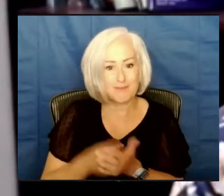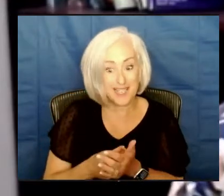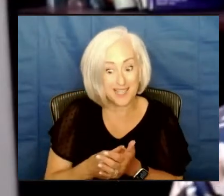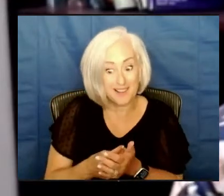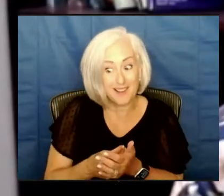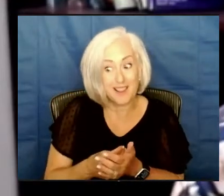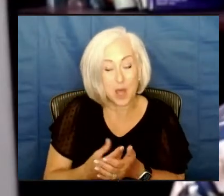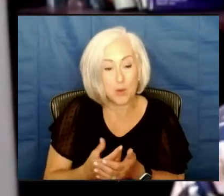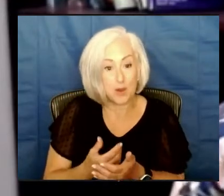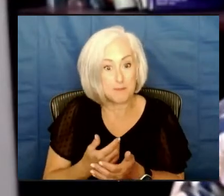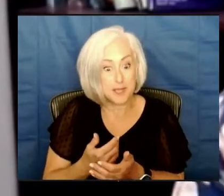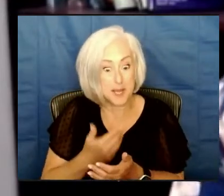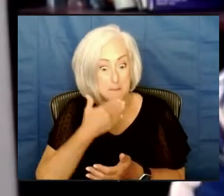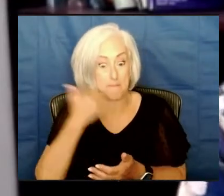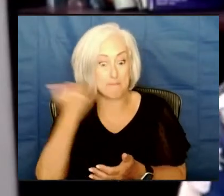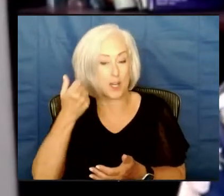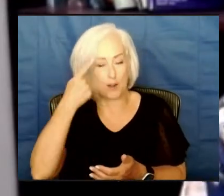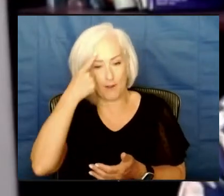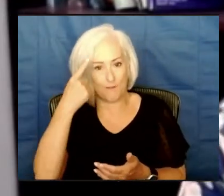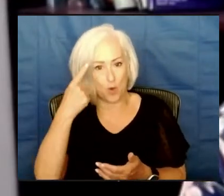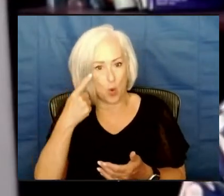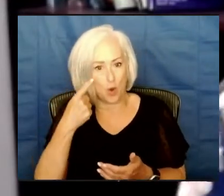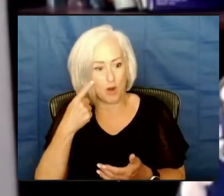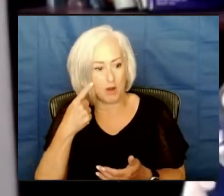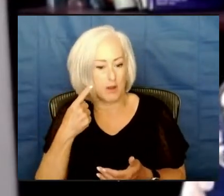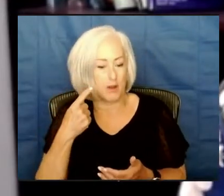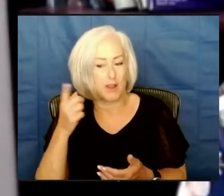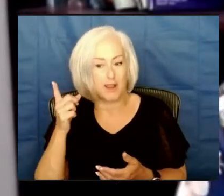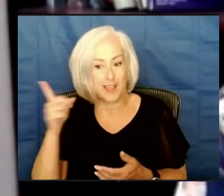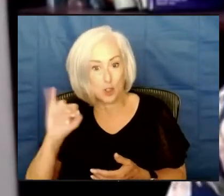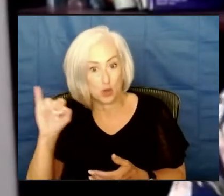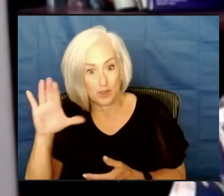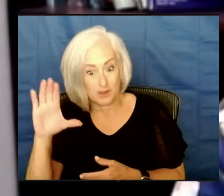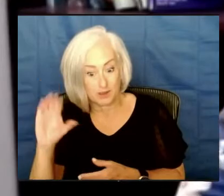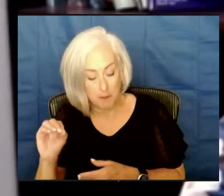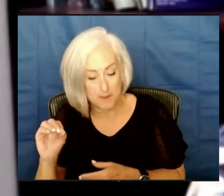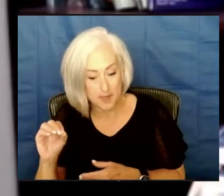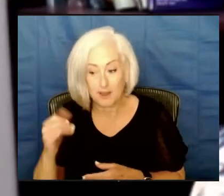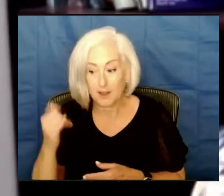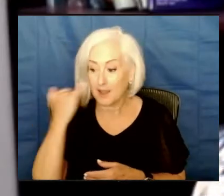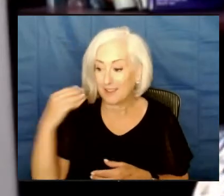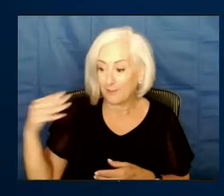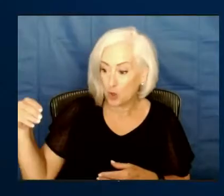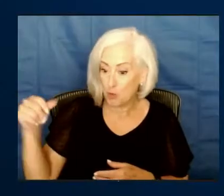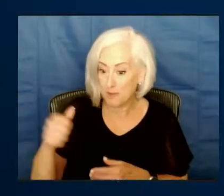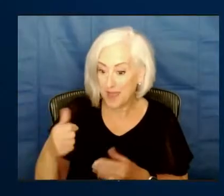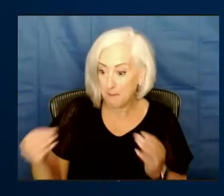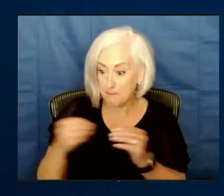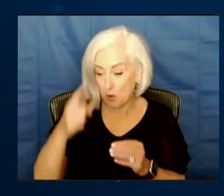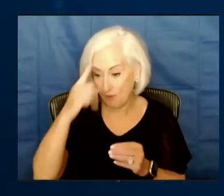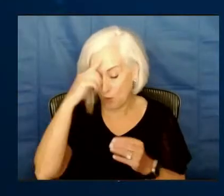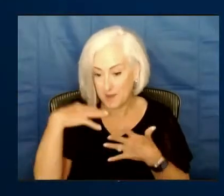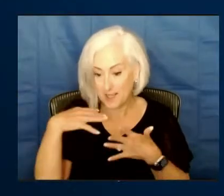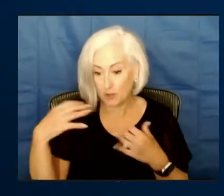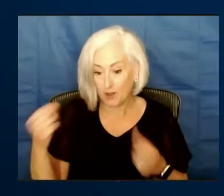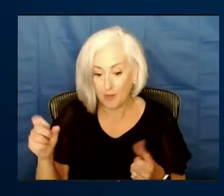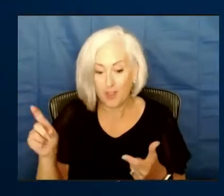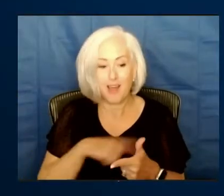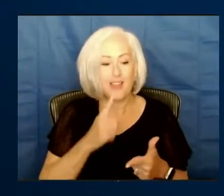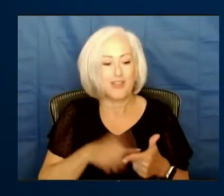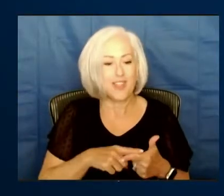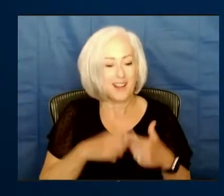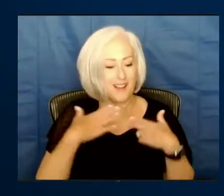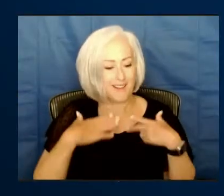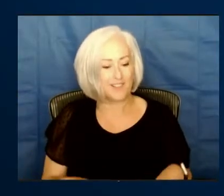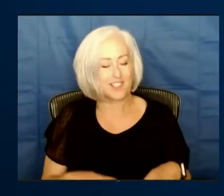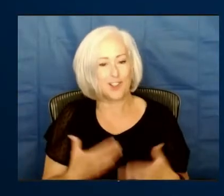efficient and cost you less if you cover these services. Yeah, I think that's the great thing we have to realize. I don't know if Jessica's got one more